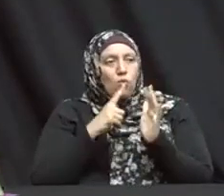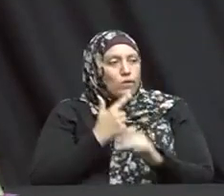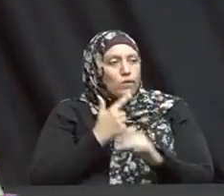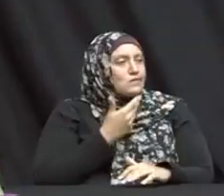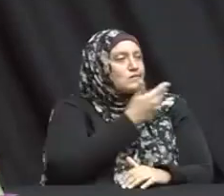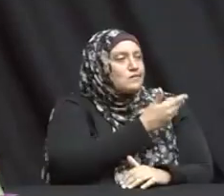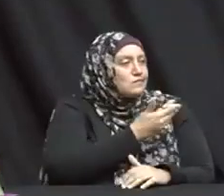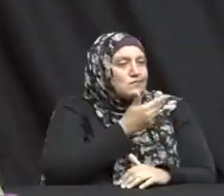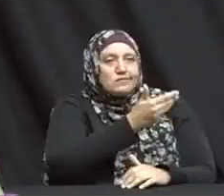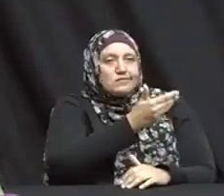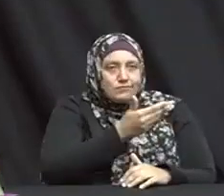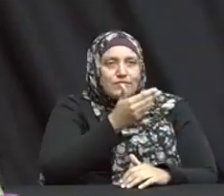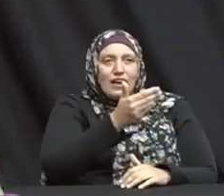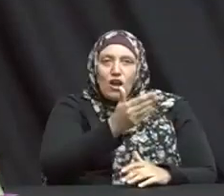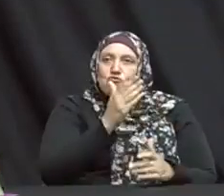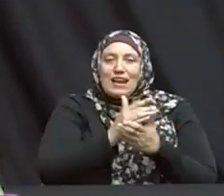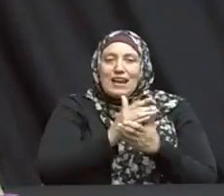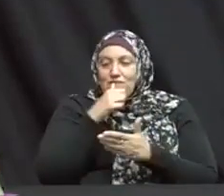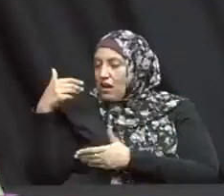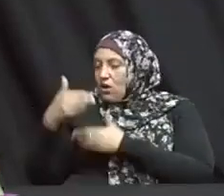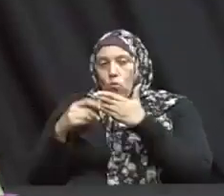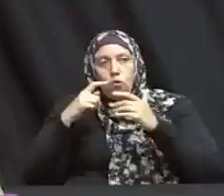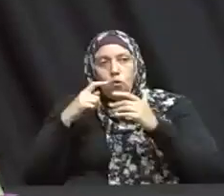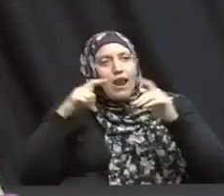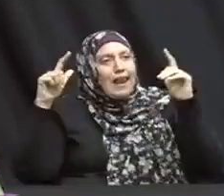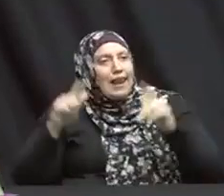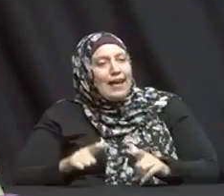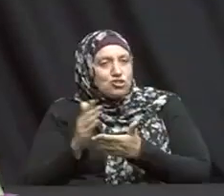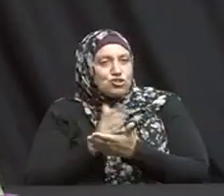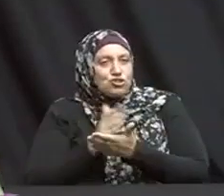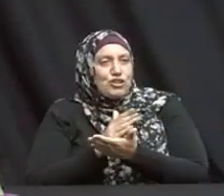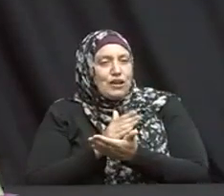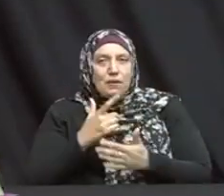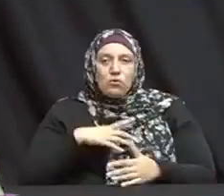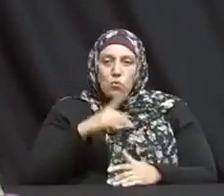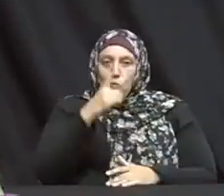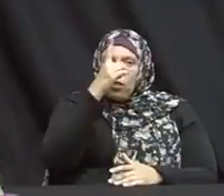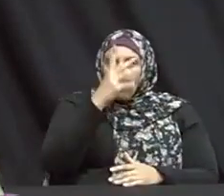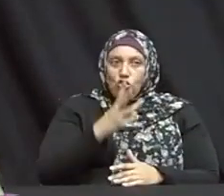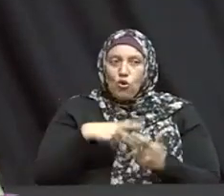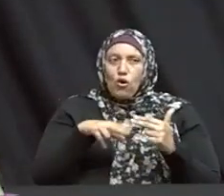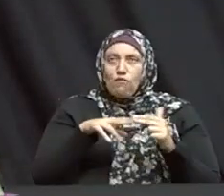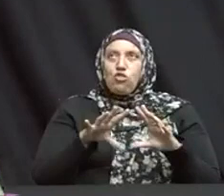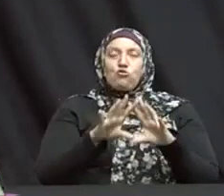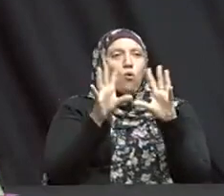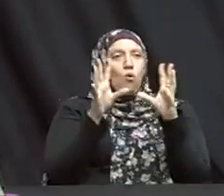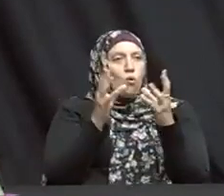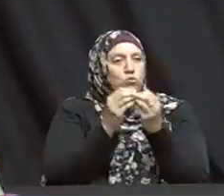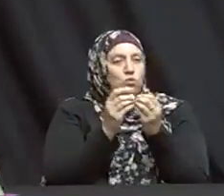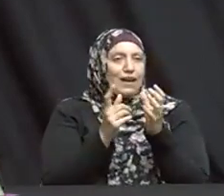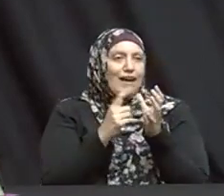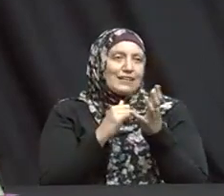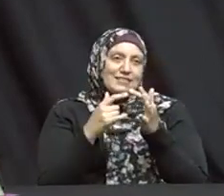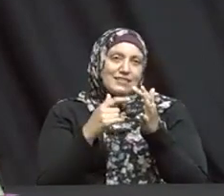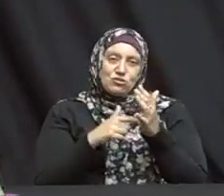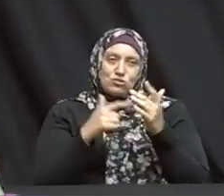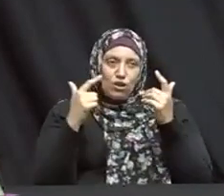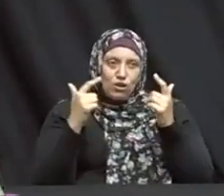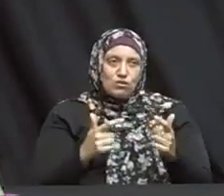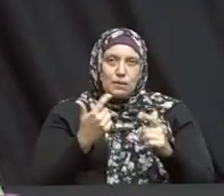less share, because 1/3 of the total asset in itself is a lot. So he can compensate perhaps his wife or his